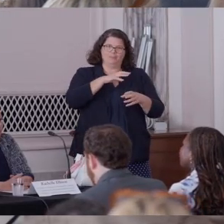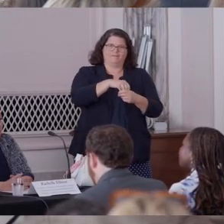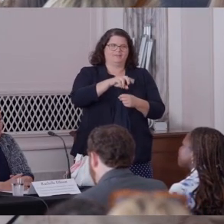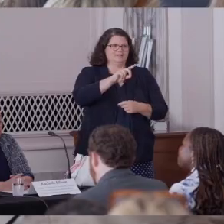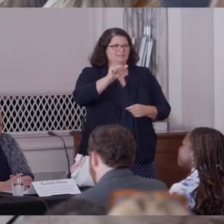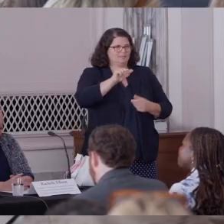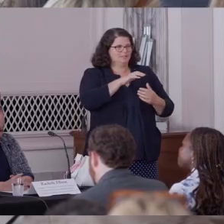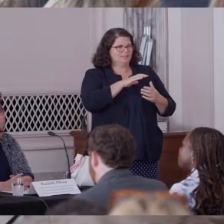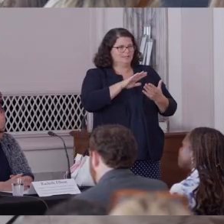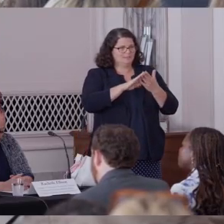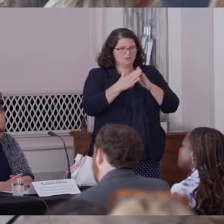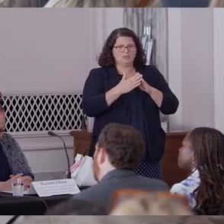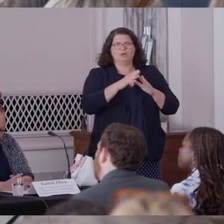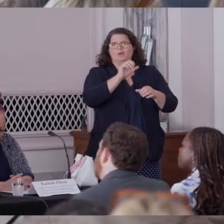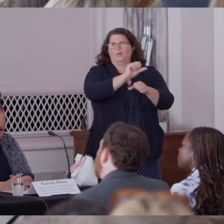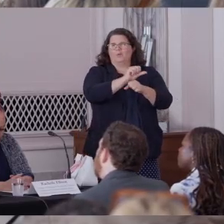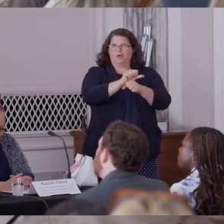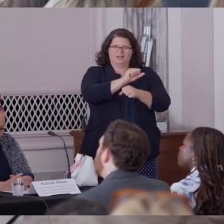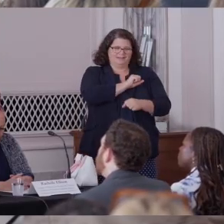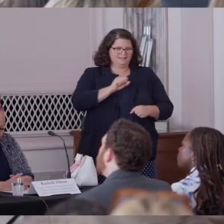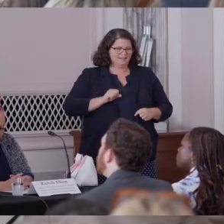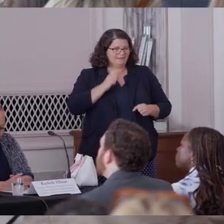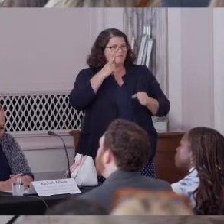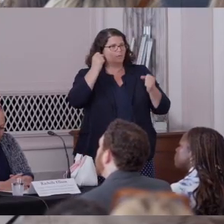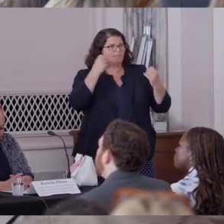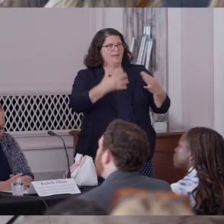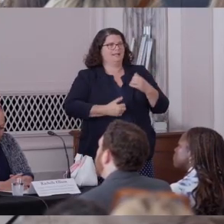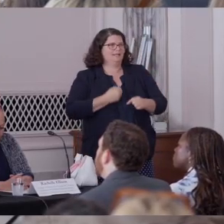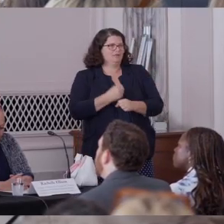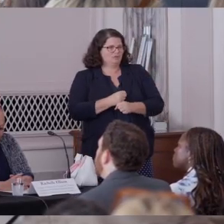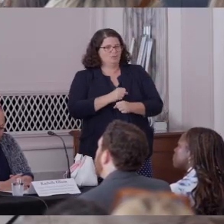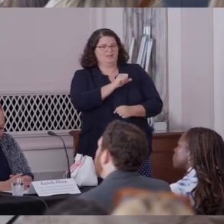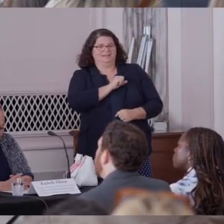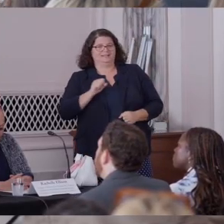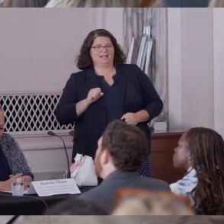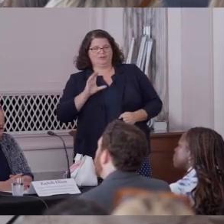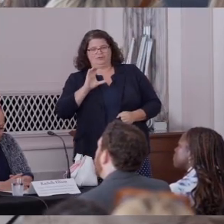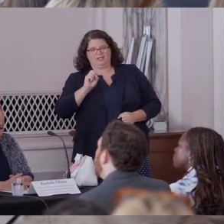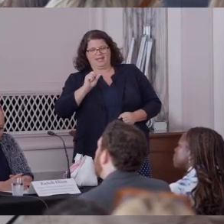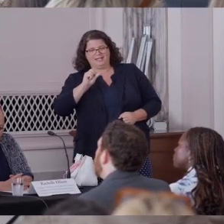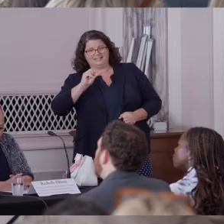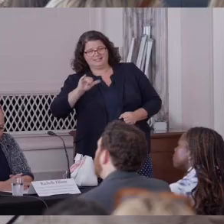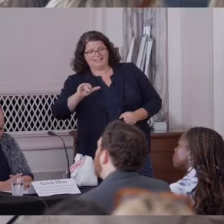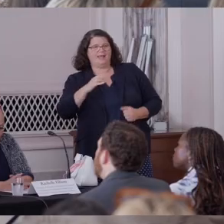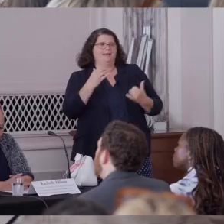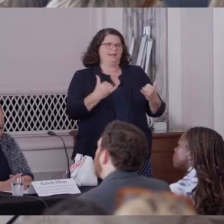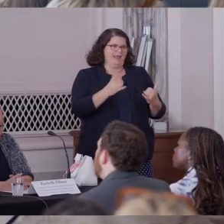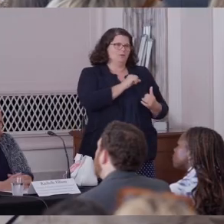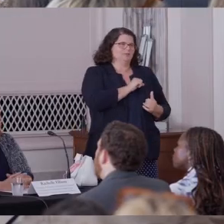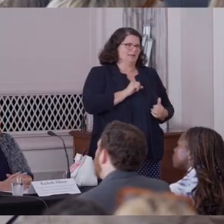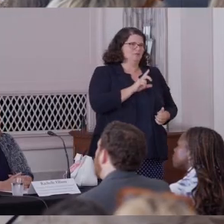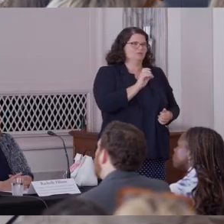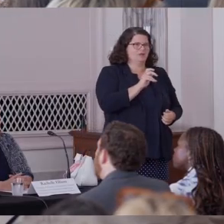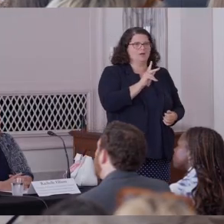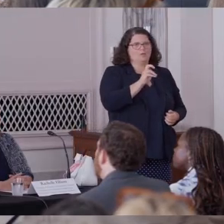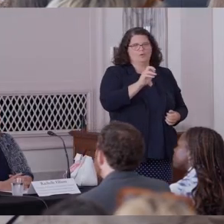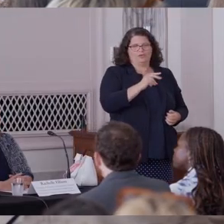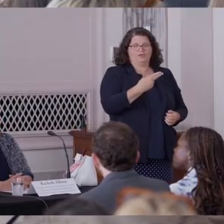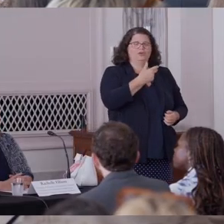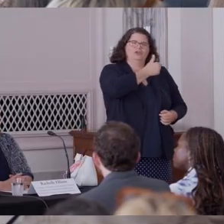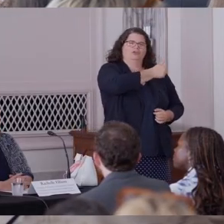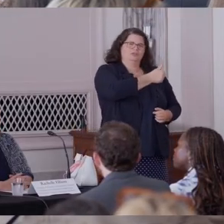years with Senator Casey and then Senator Duckworth, and is a great champion herself of community housing and services for people